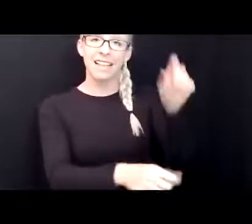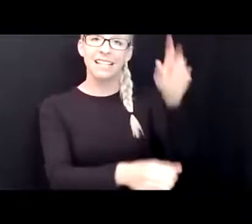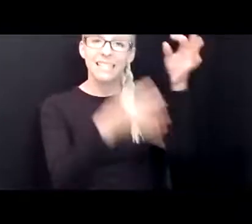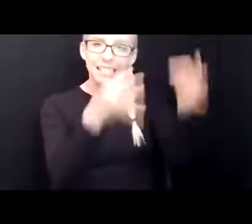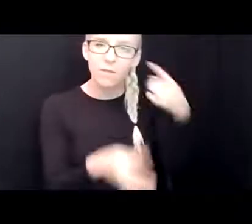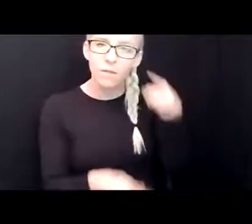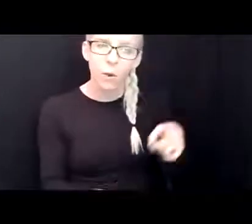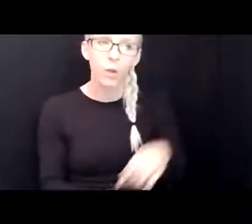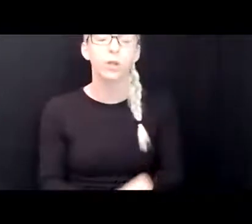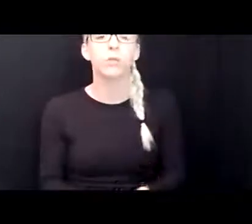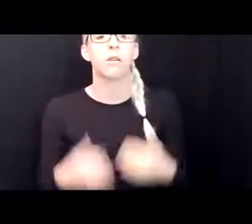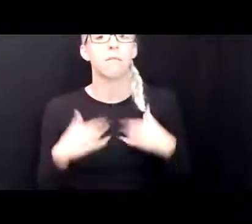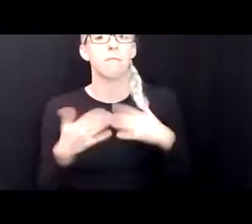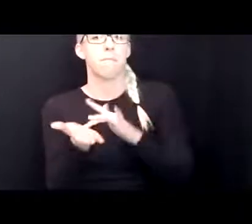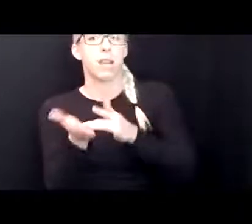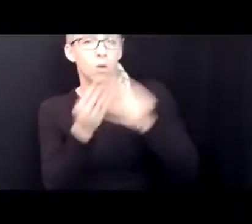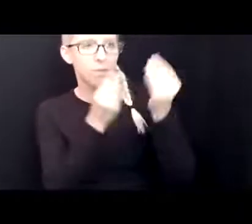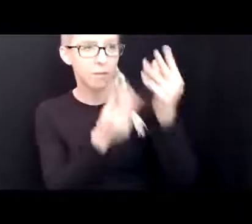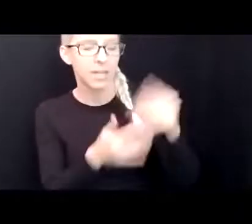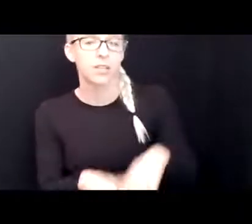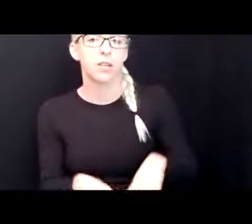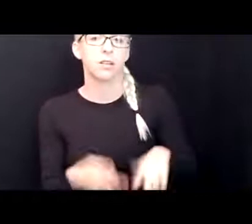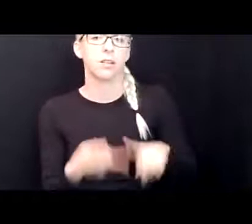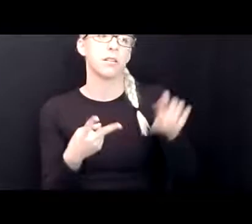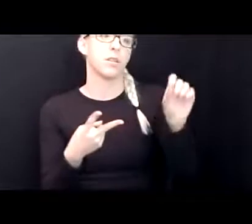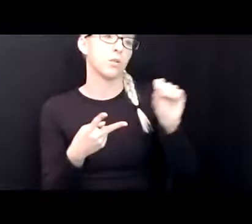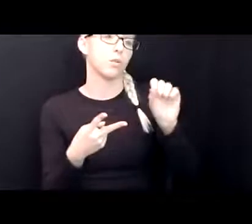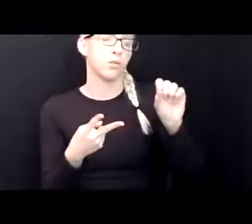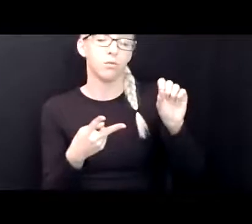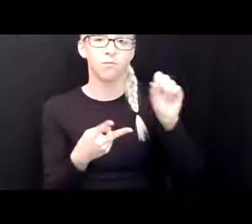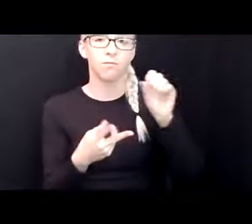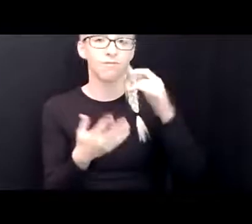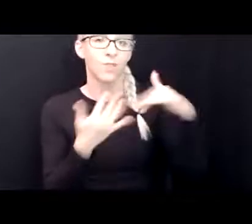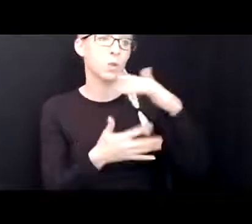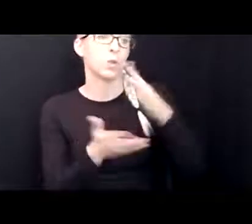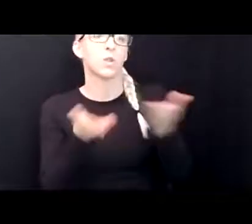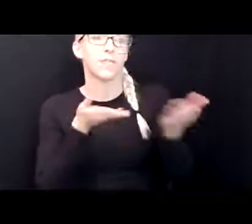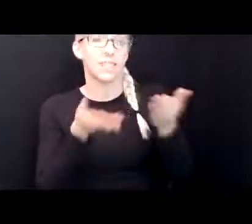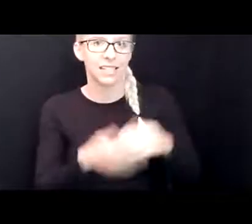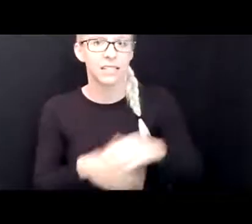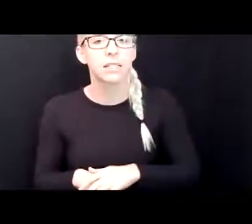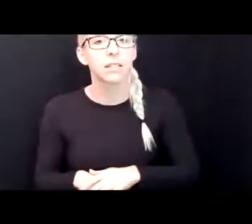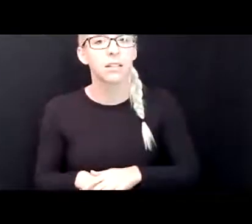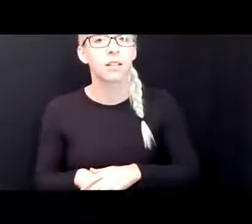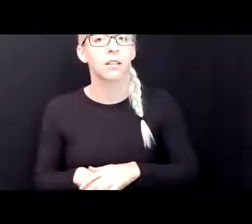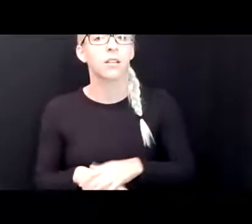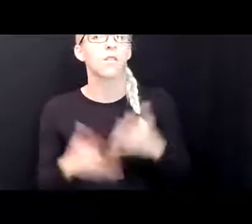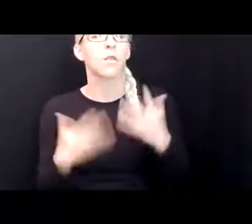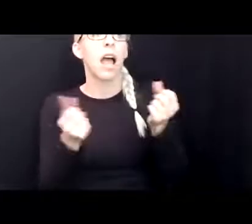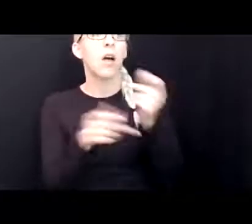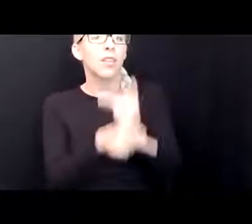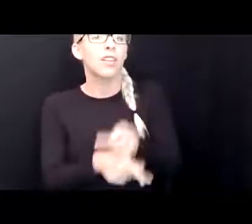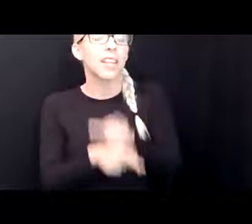medical information, those sorts of social services. So that document, for healthcare, where the power of attorney is